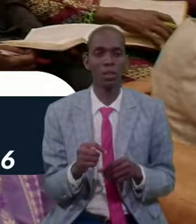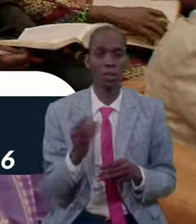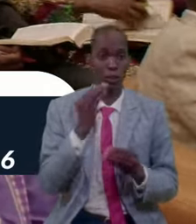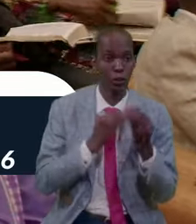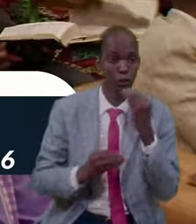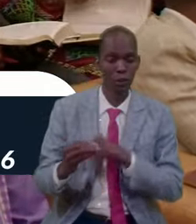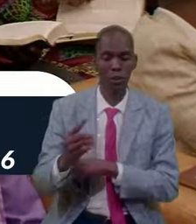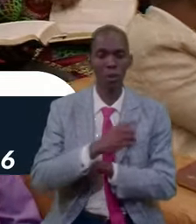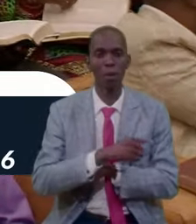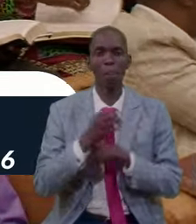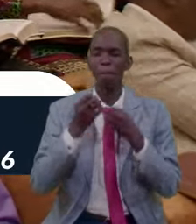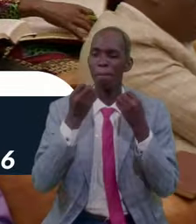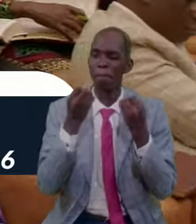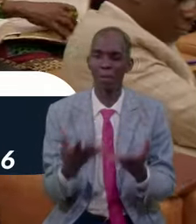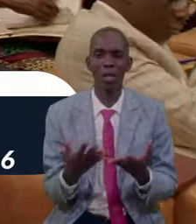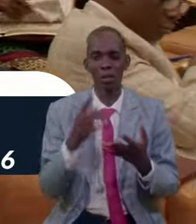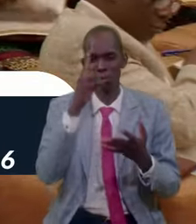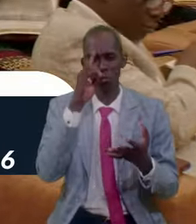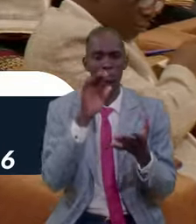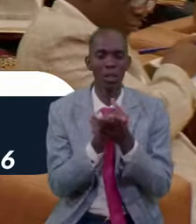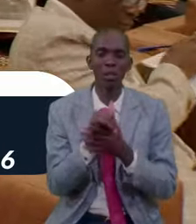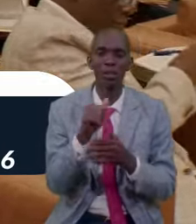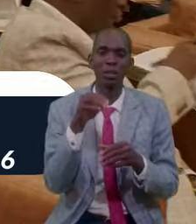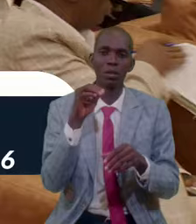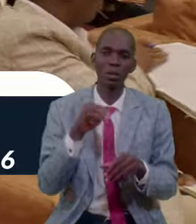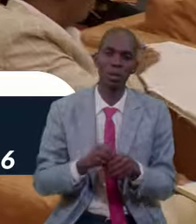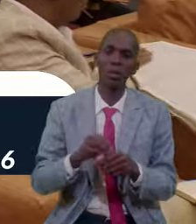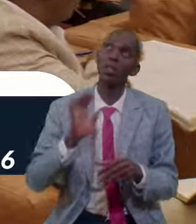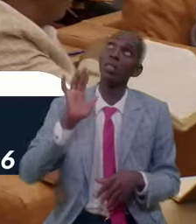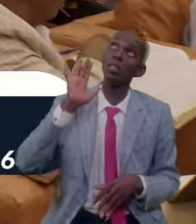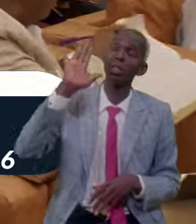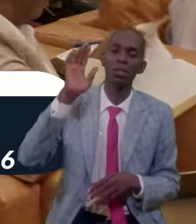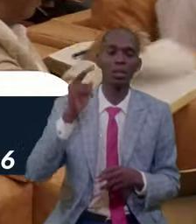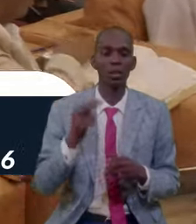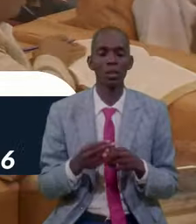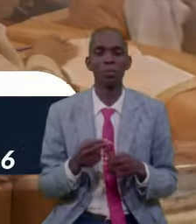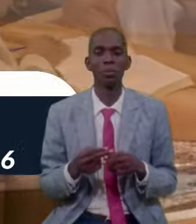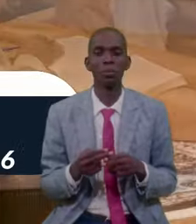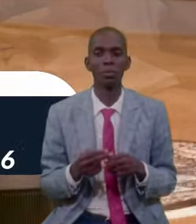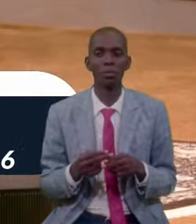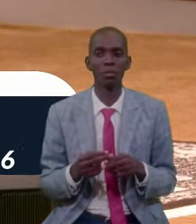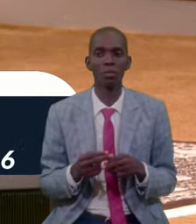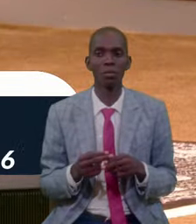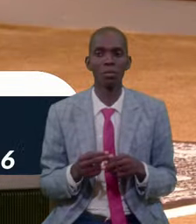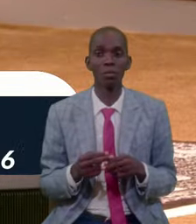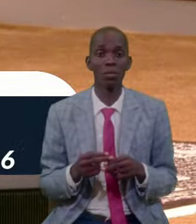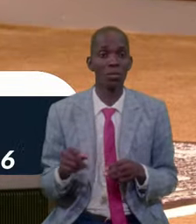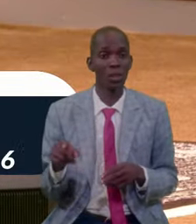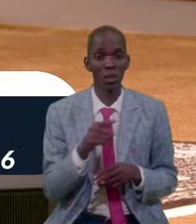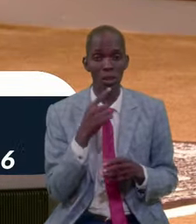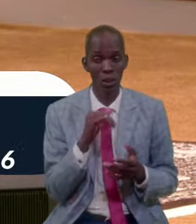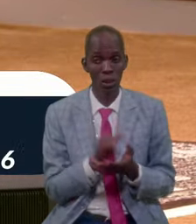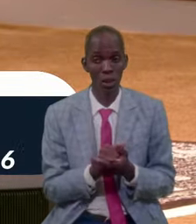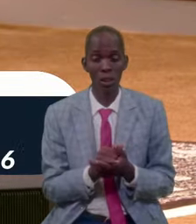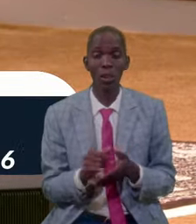in the feast day, many believed on his name. They said they